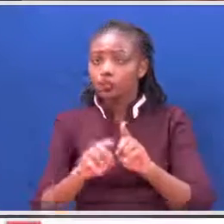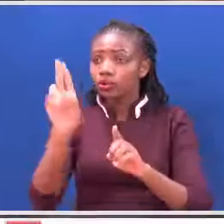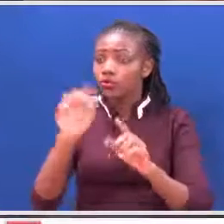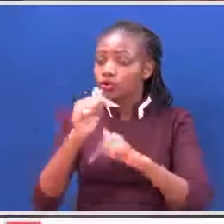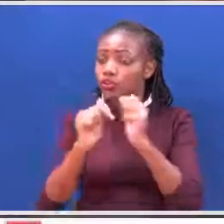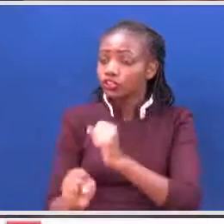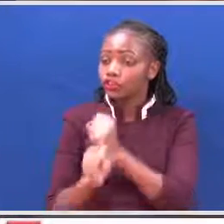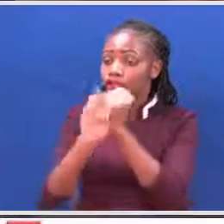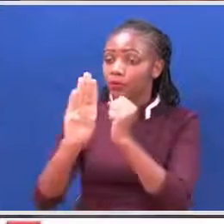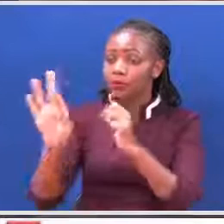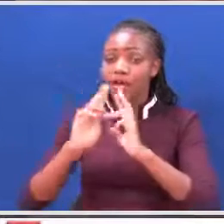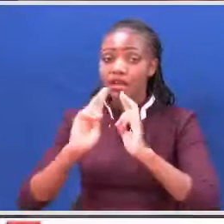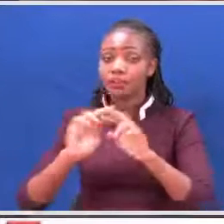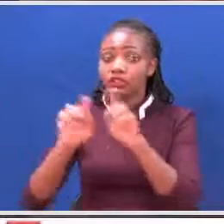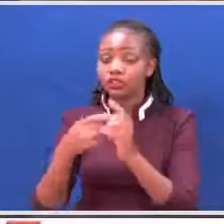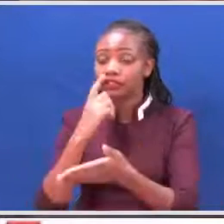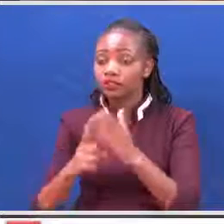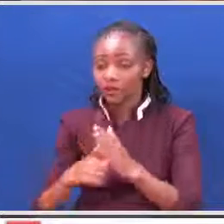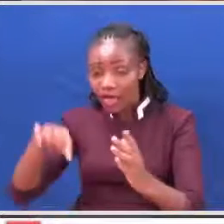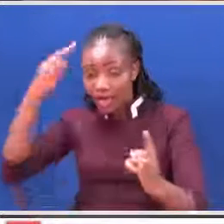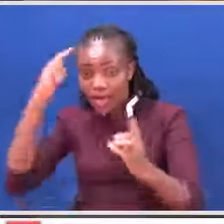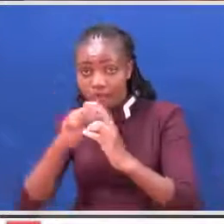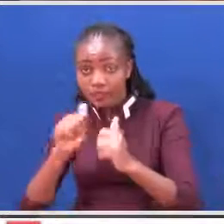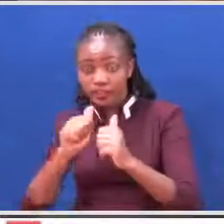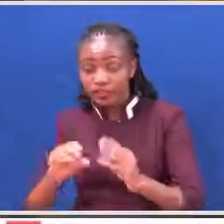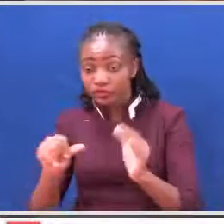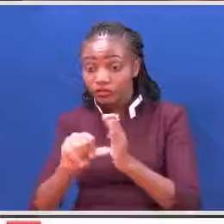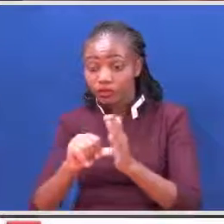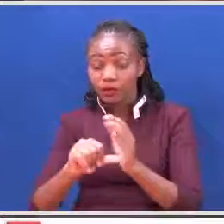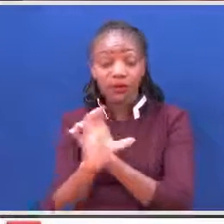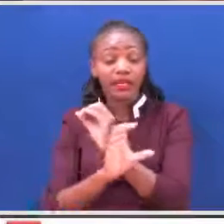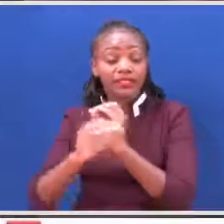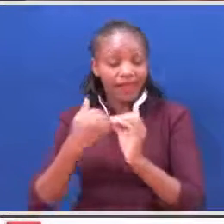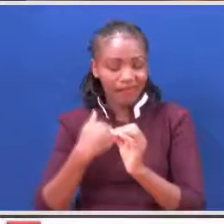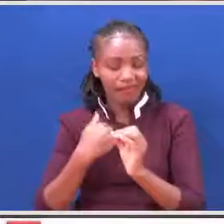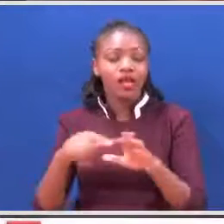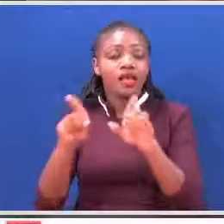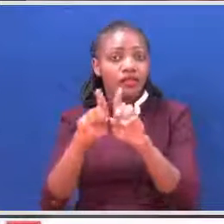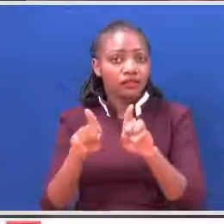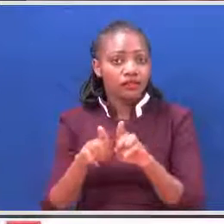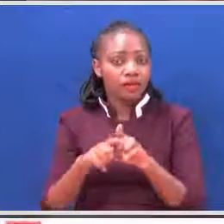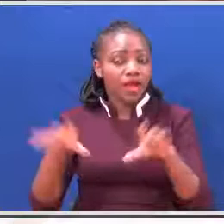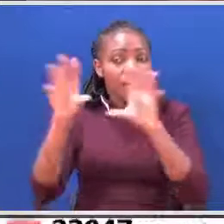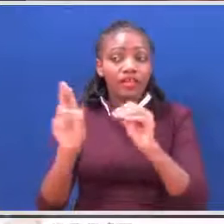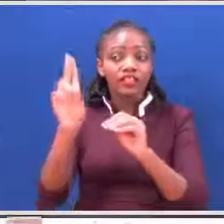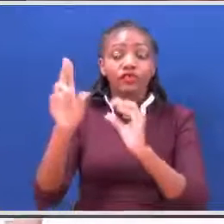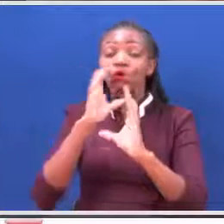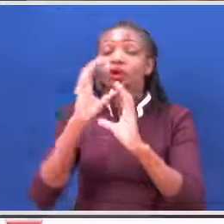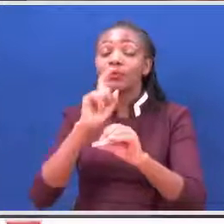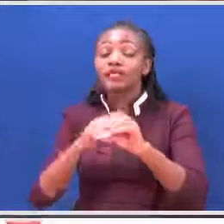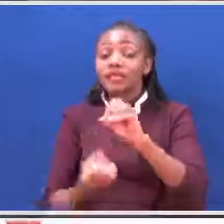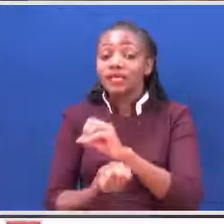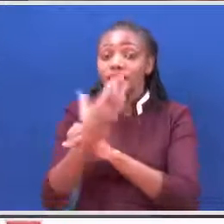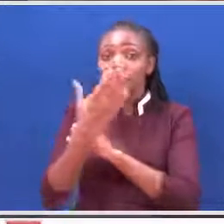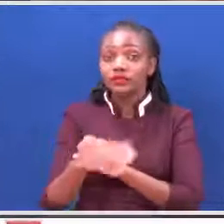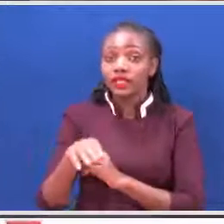the BBI process, saying it is meant to cure the country. And as Mwangi Maina now reports, the president was speaking during the launch of